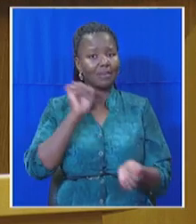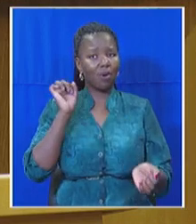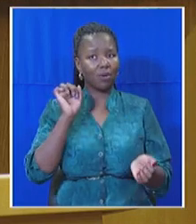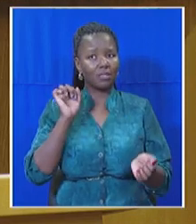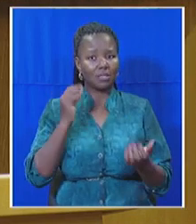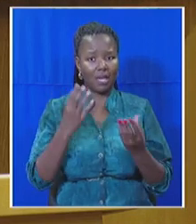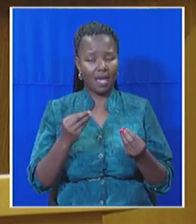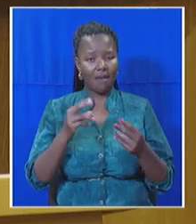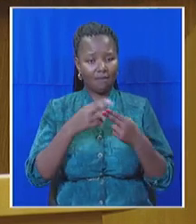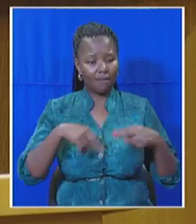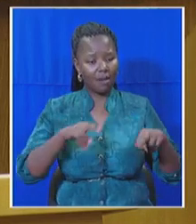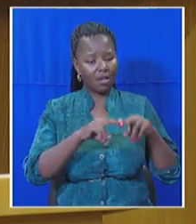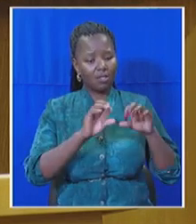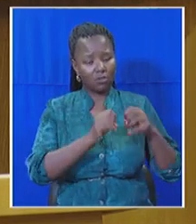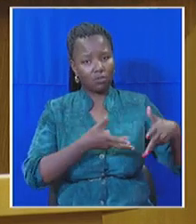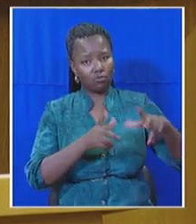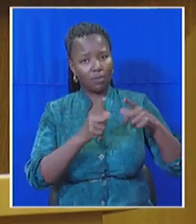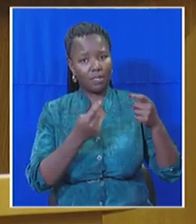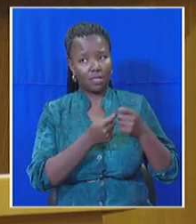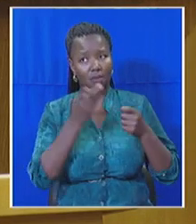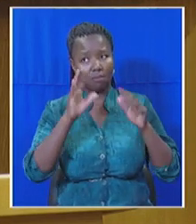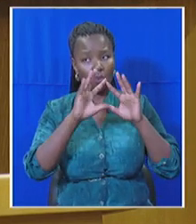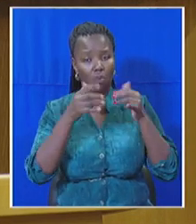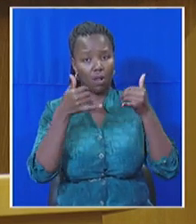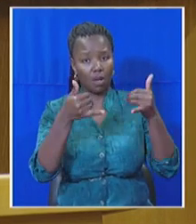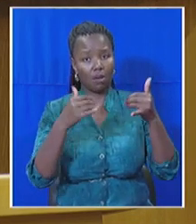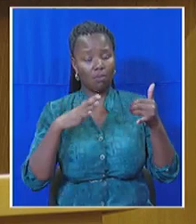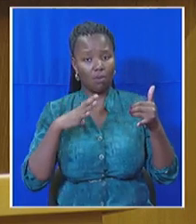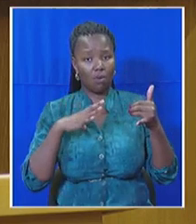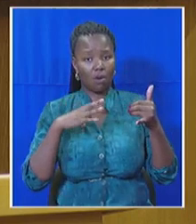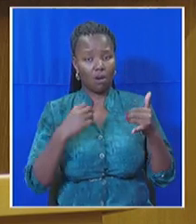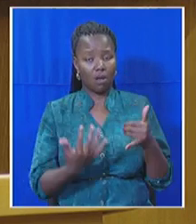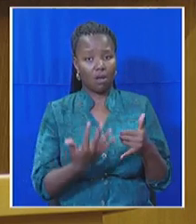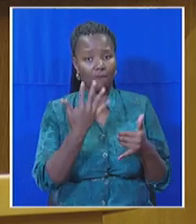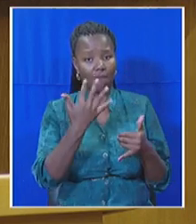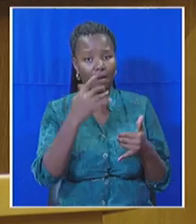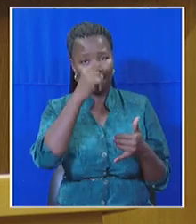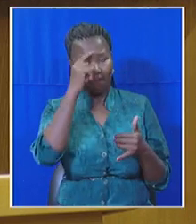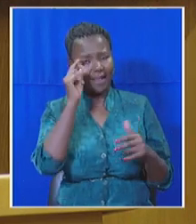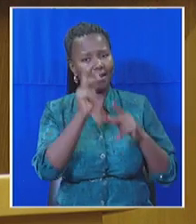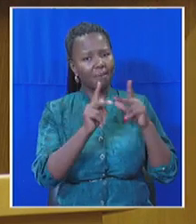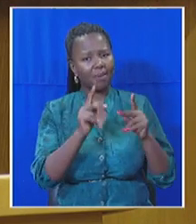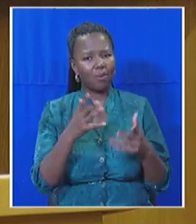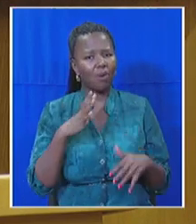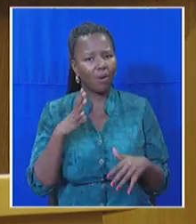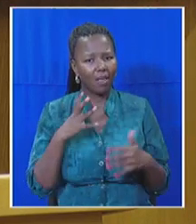national rugby team which goes to World Cup with only 5% of black players in their squad.